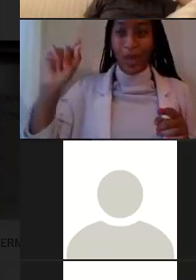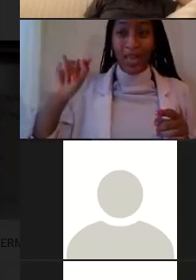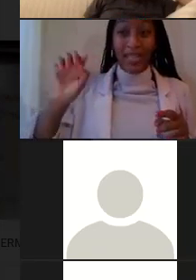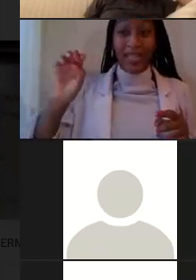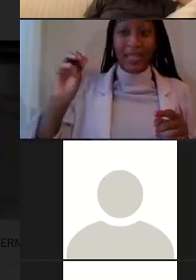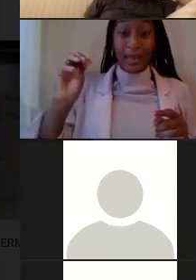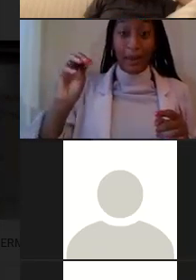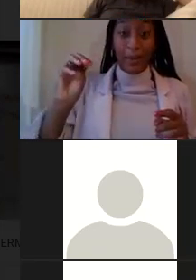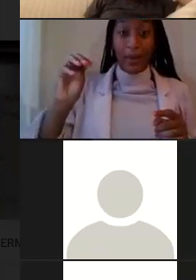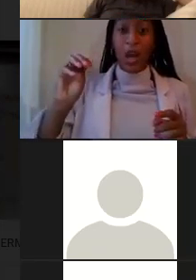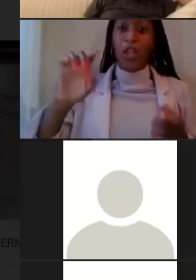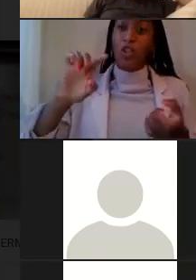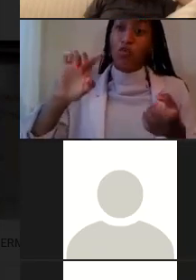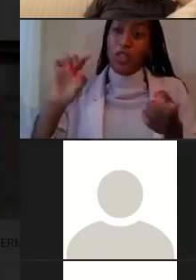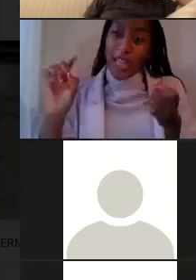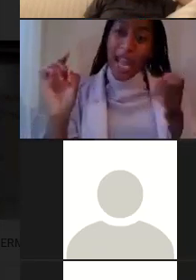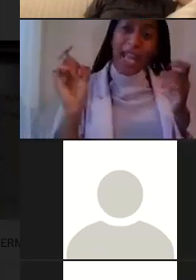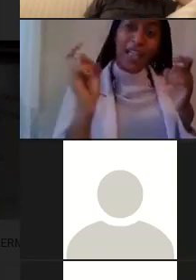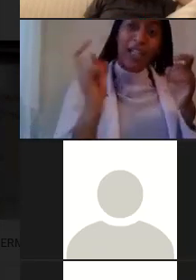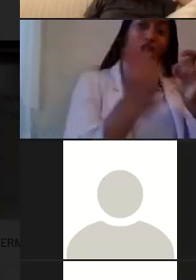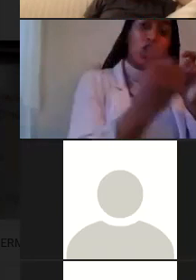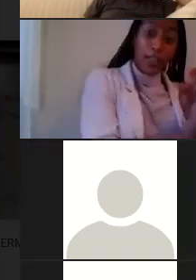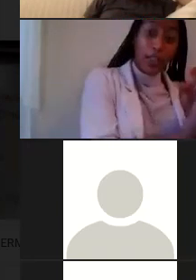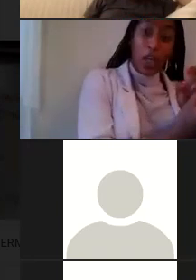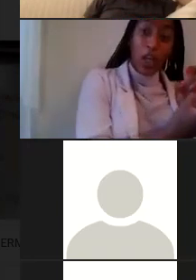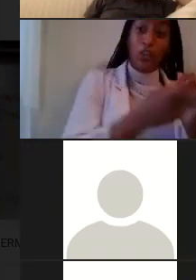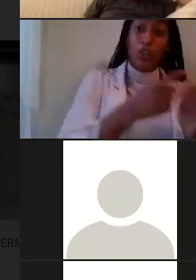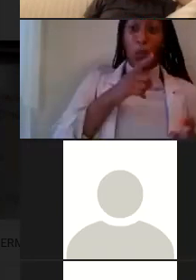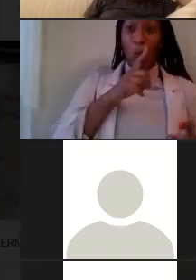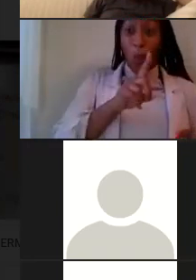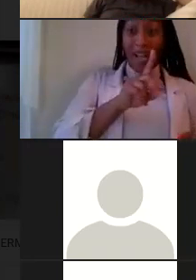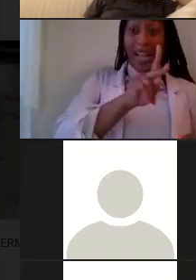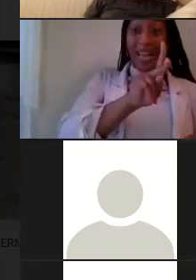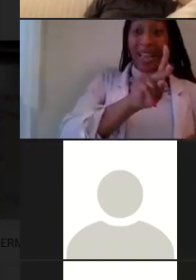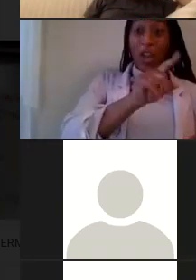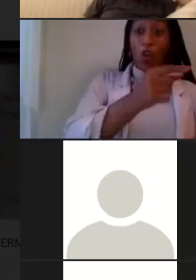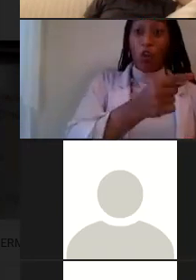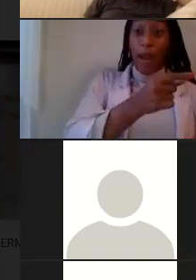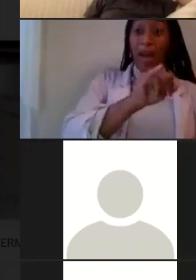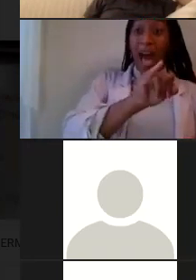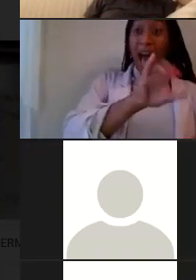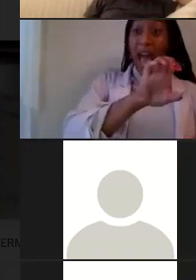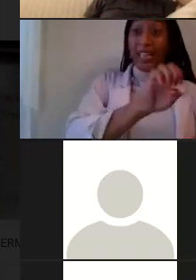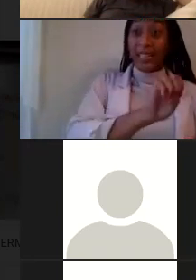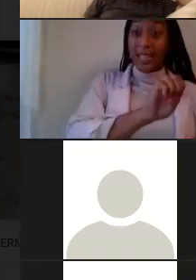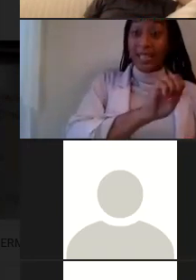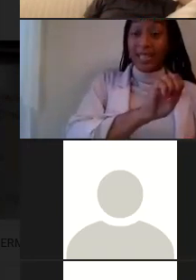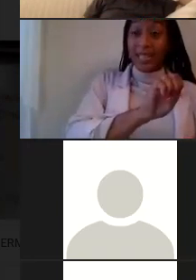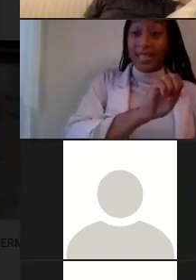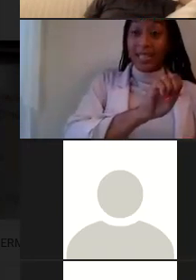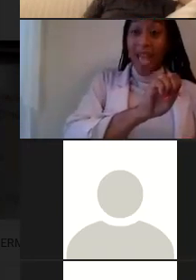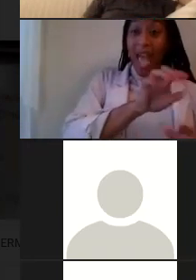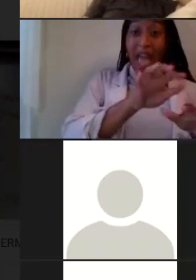at 0 degrees Celsius? So we got this really hot steam, and we want to take out enough